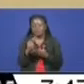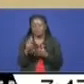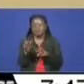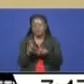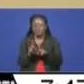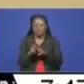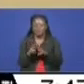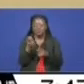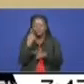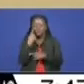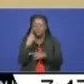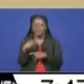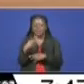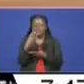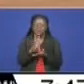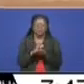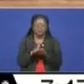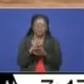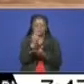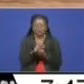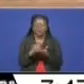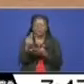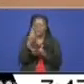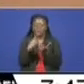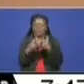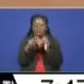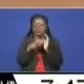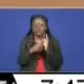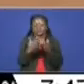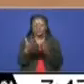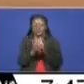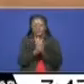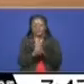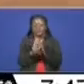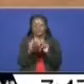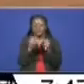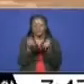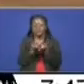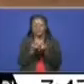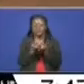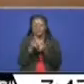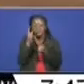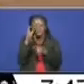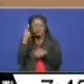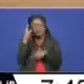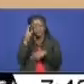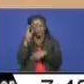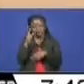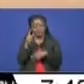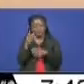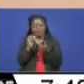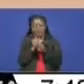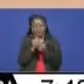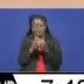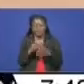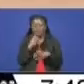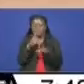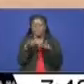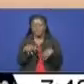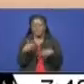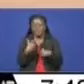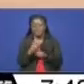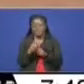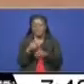graduates to come out to showcase their skills. Head coach Shane Albury says the team is looking primarily for athletes who can make an